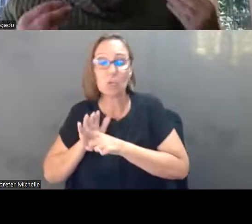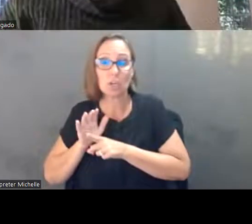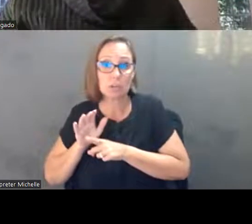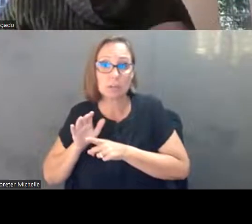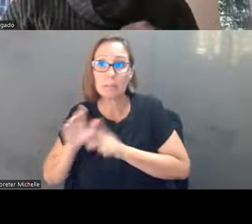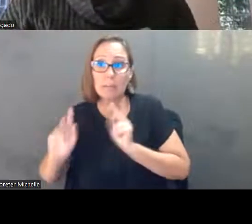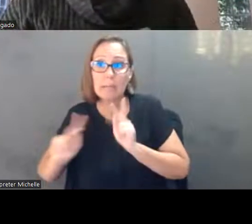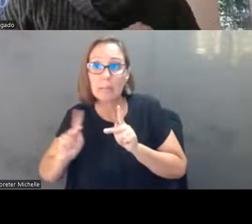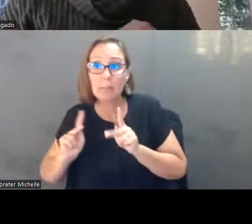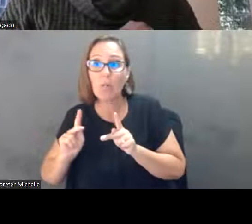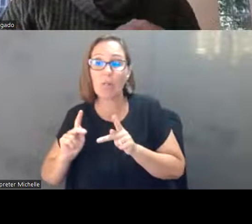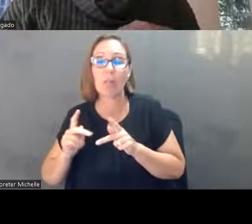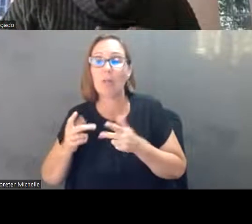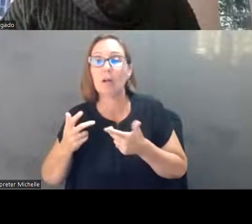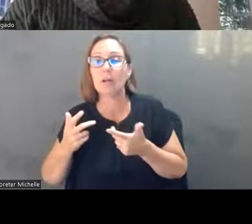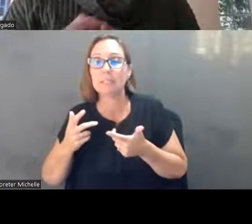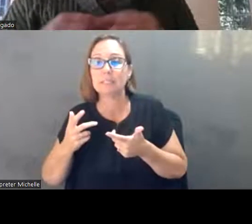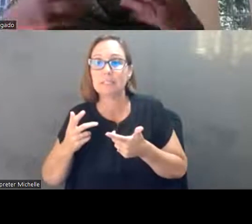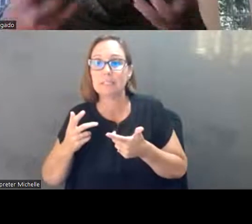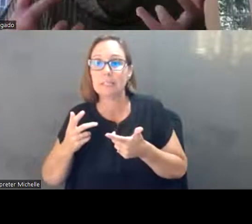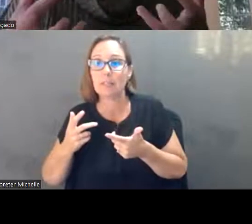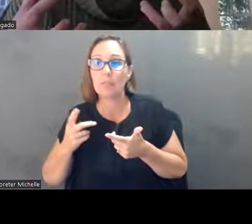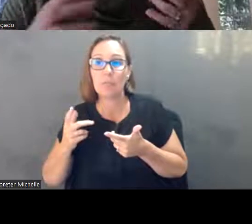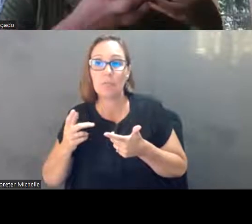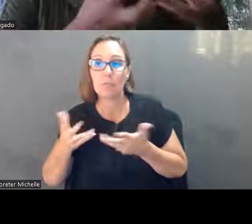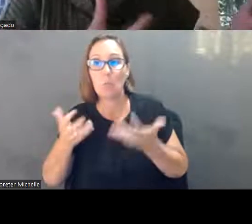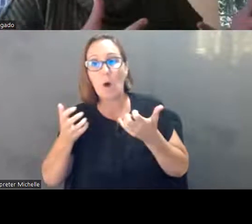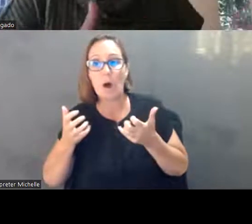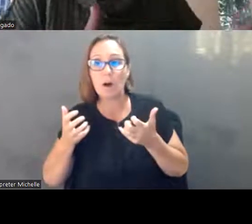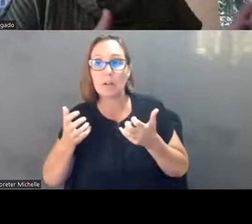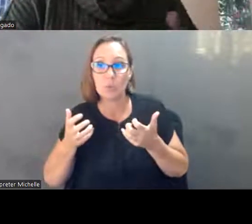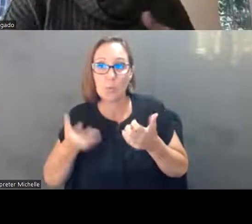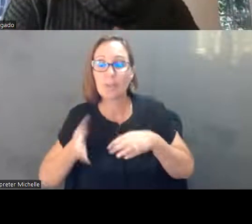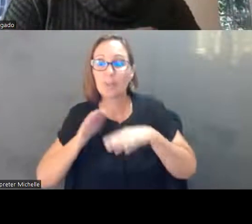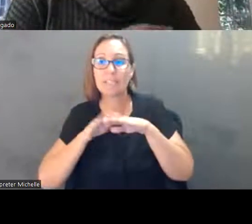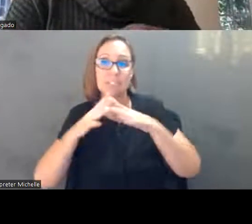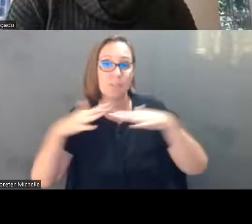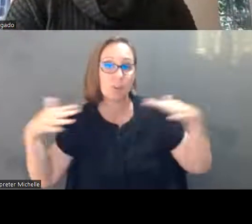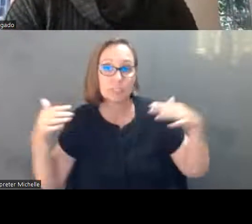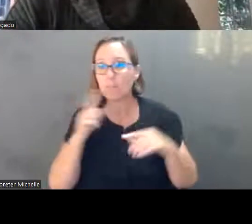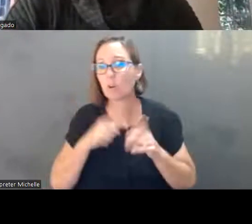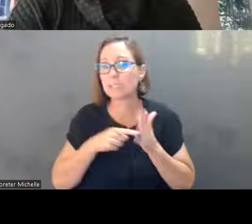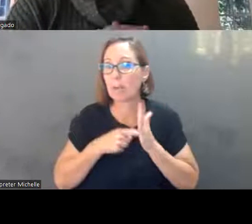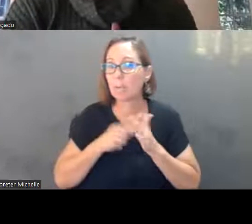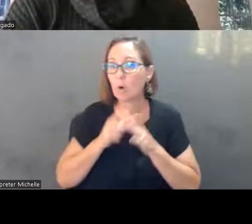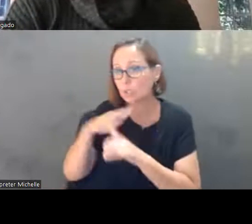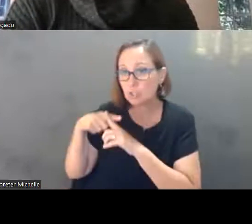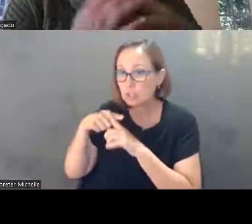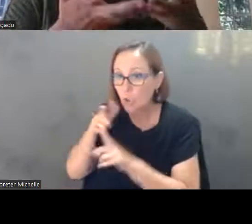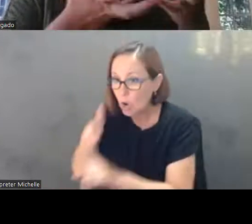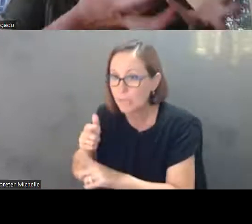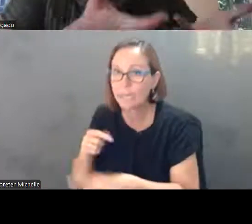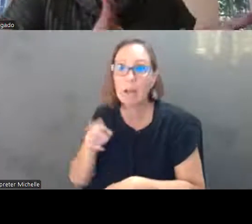individuals particularly interested in increasing the diversity. So targeting some of the brown and